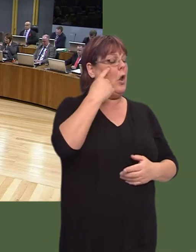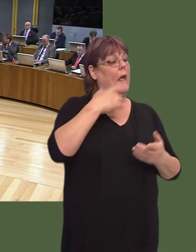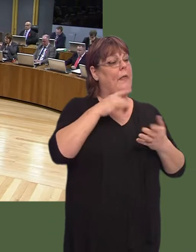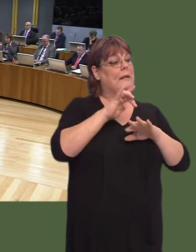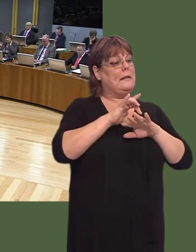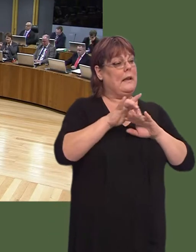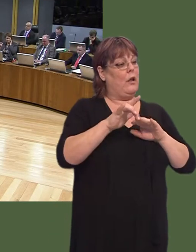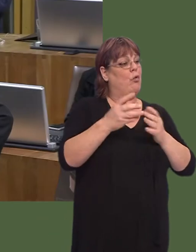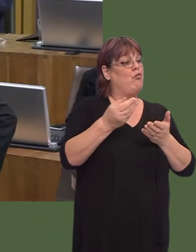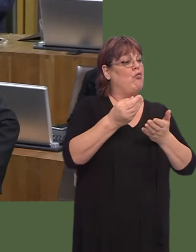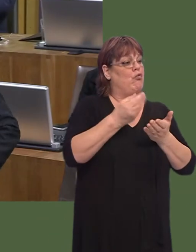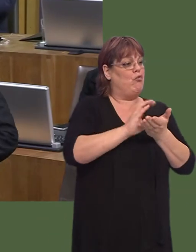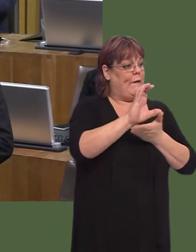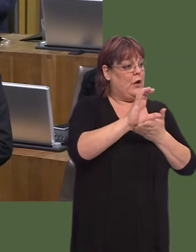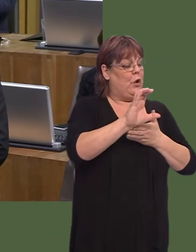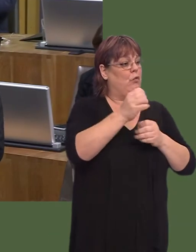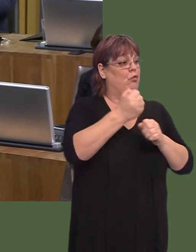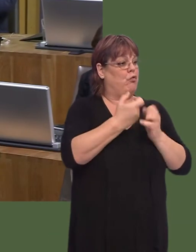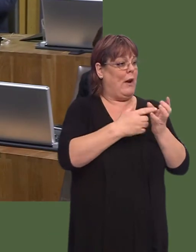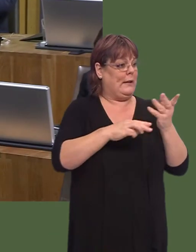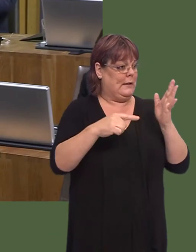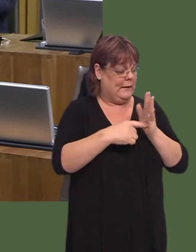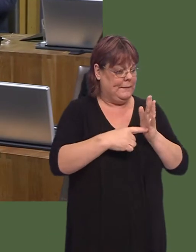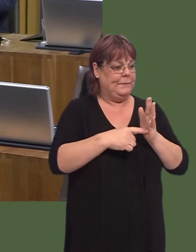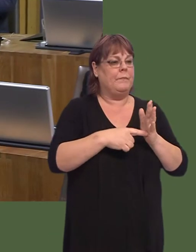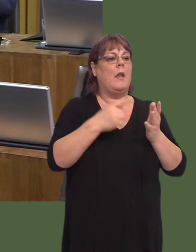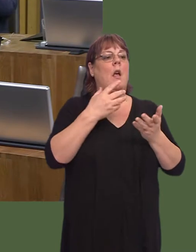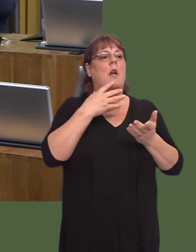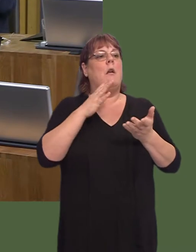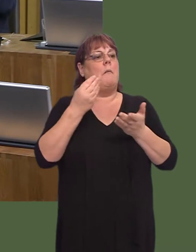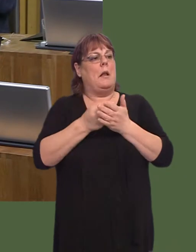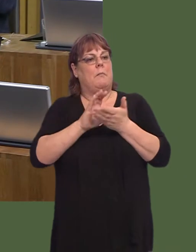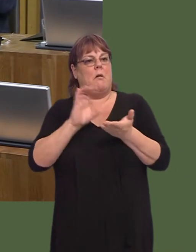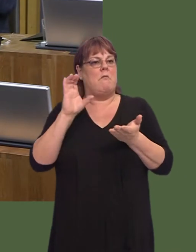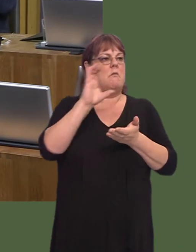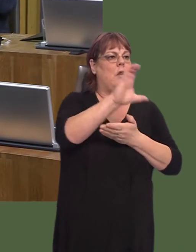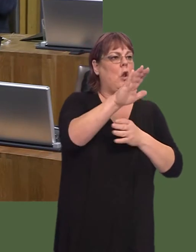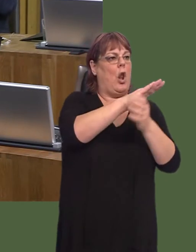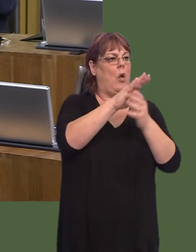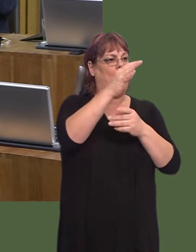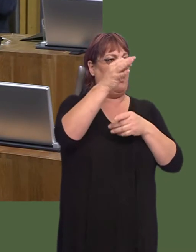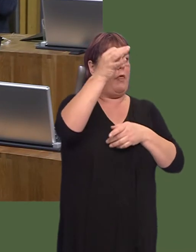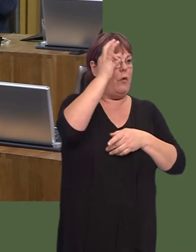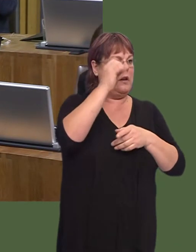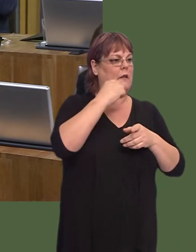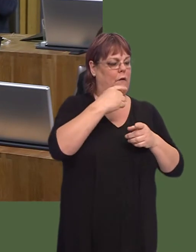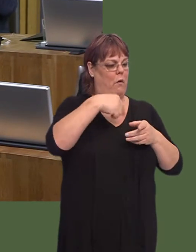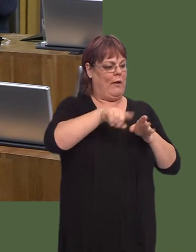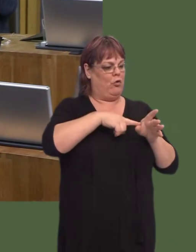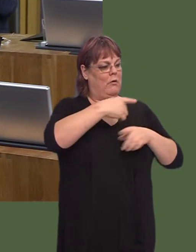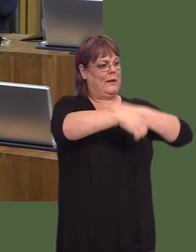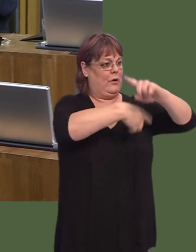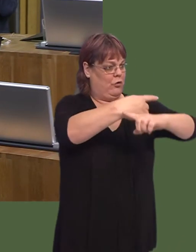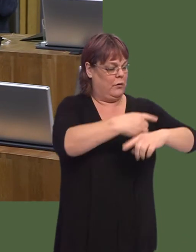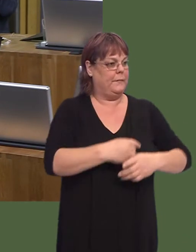Single Revenue Grant, a total of £61.79 million has been allocated to the local authorities for 2017 to